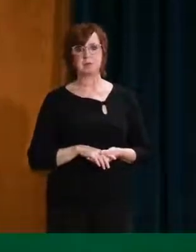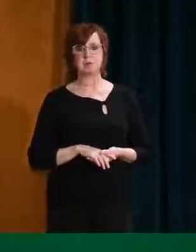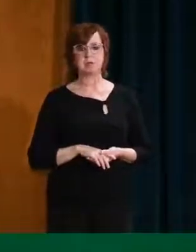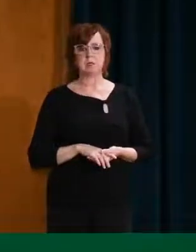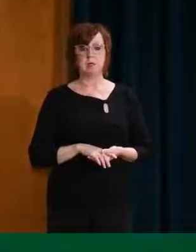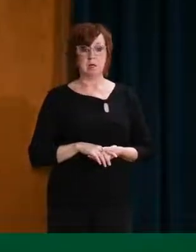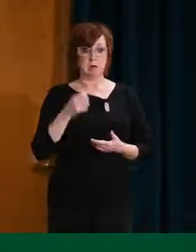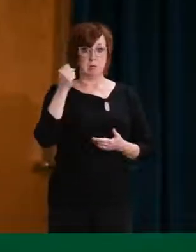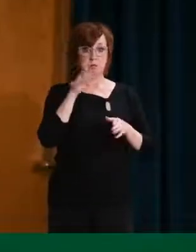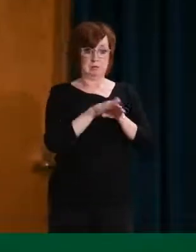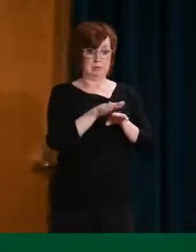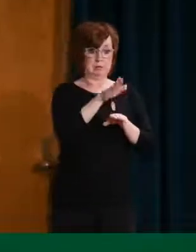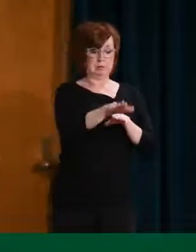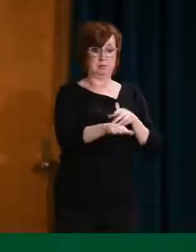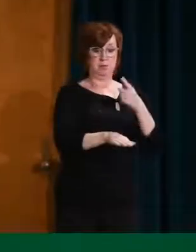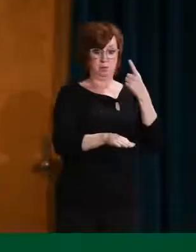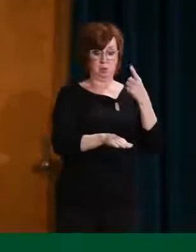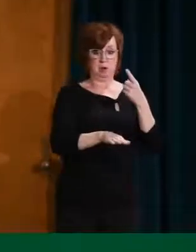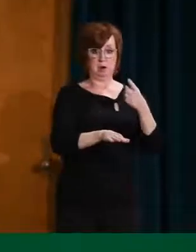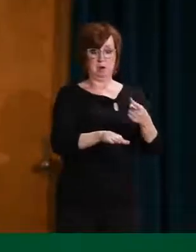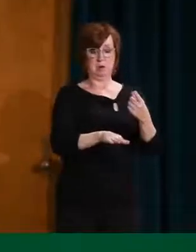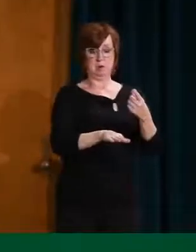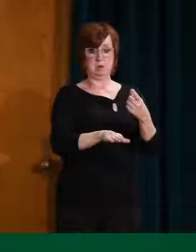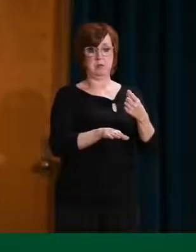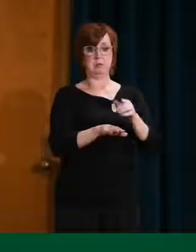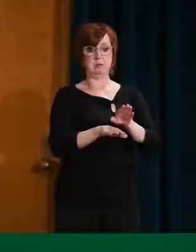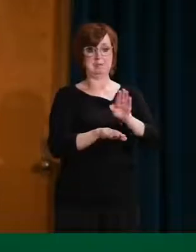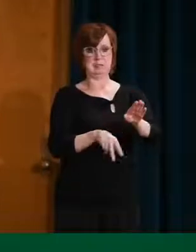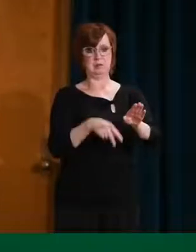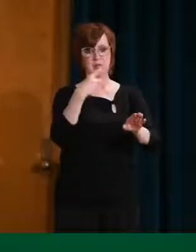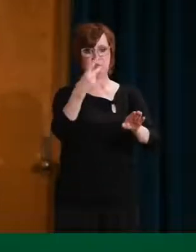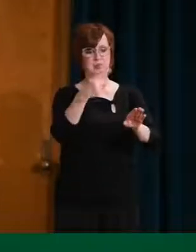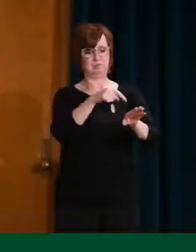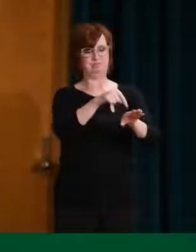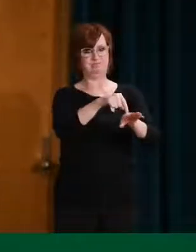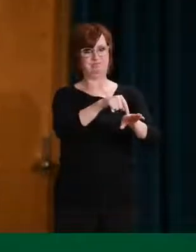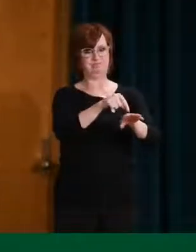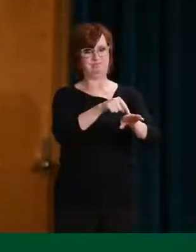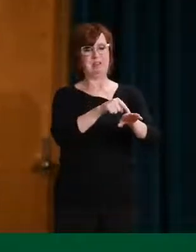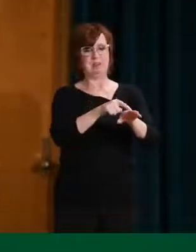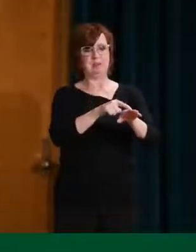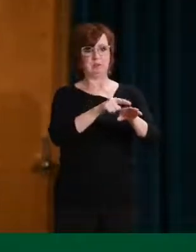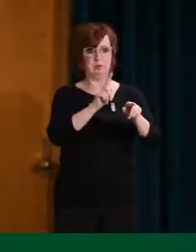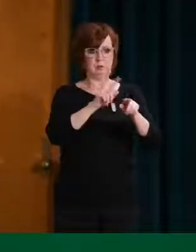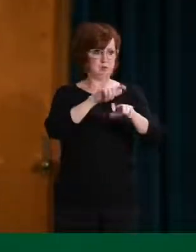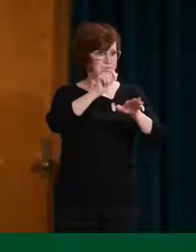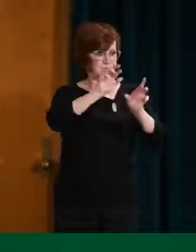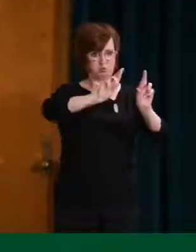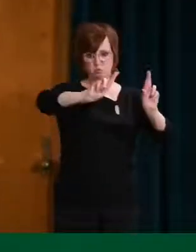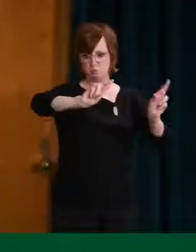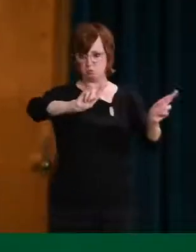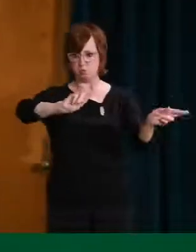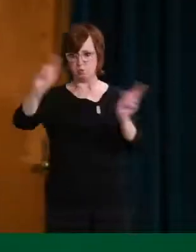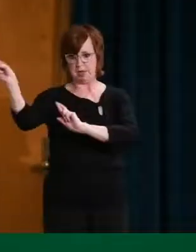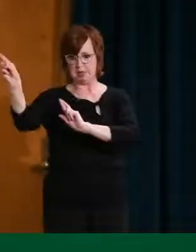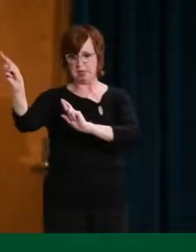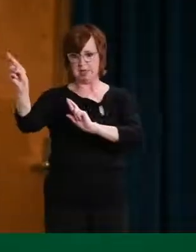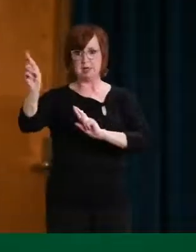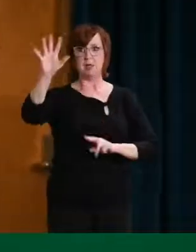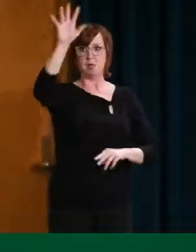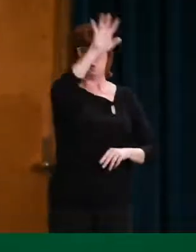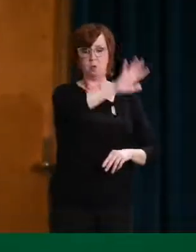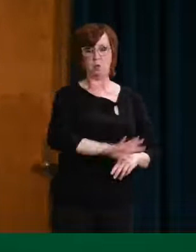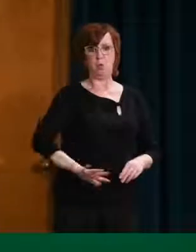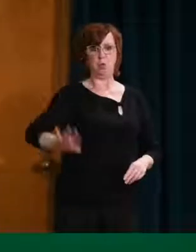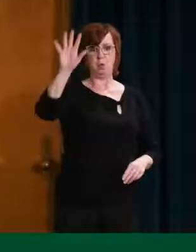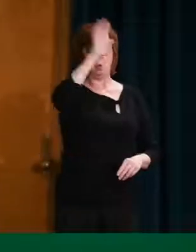phase of growth of pandemic cases. But the next phase is how we actually reset the entire healthcare system across the province